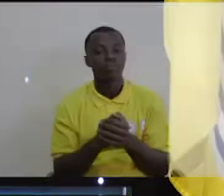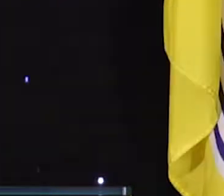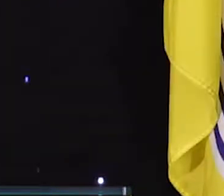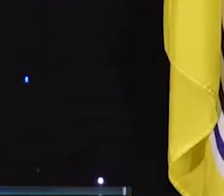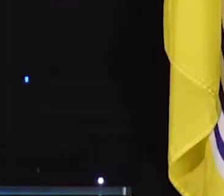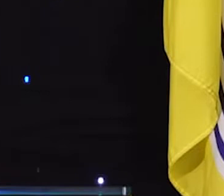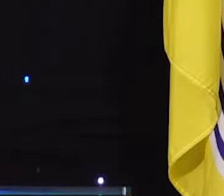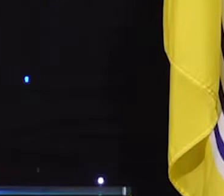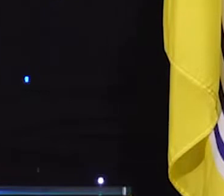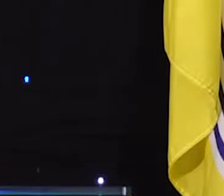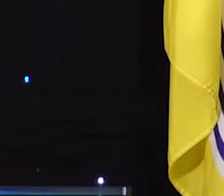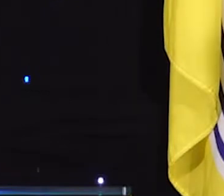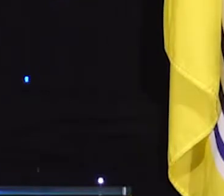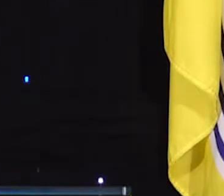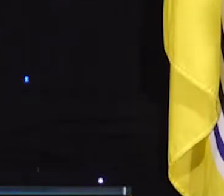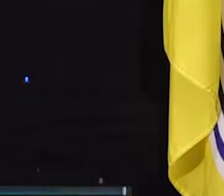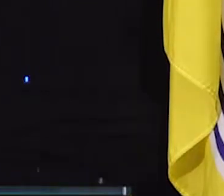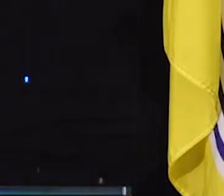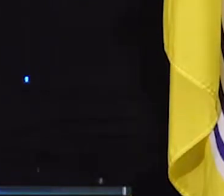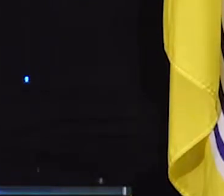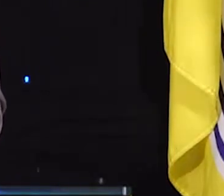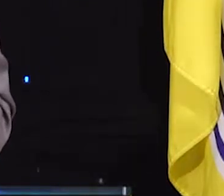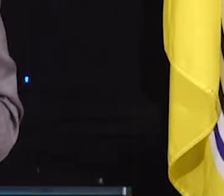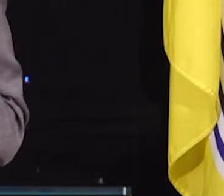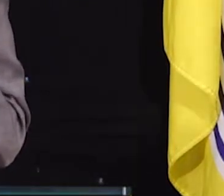The first one is about Elijah, Elisha.